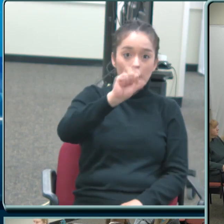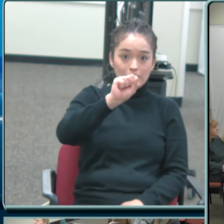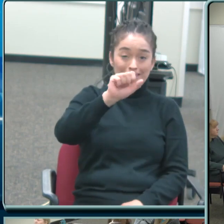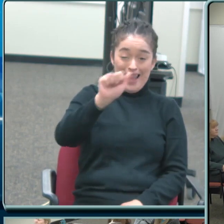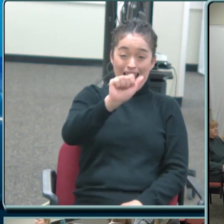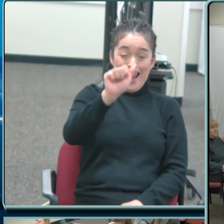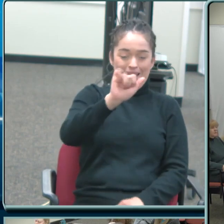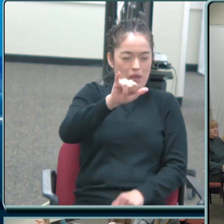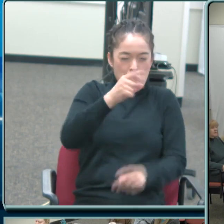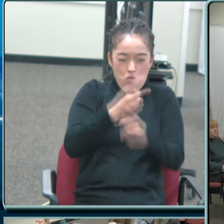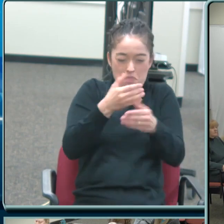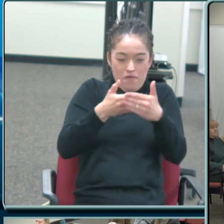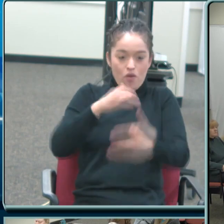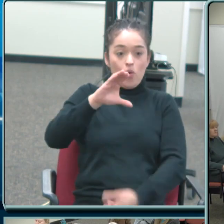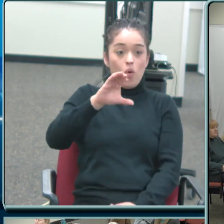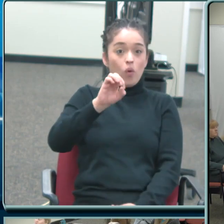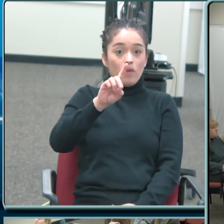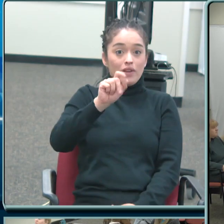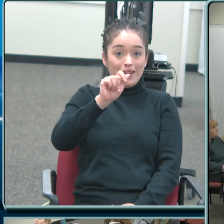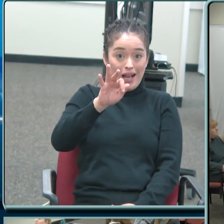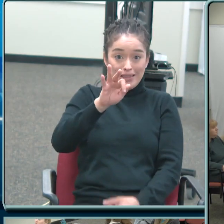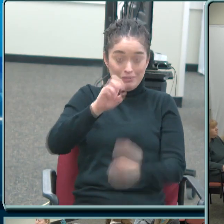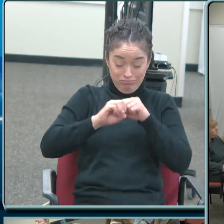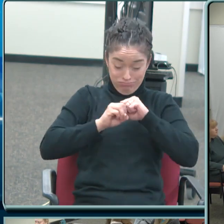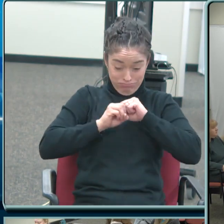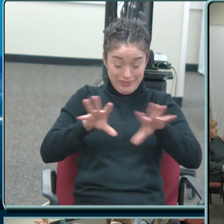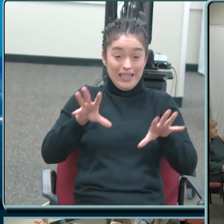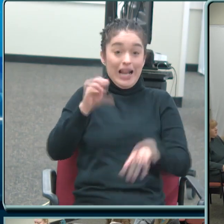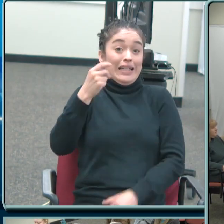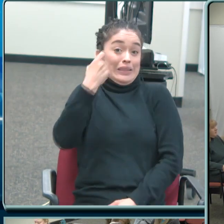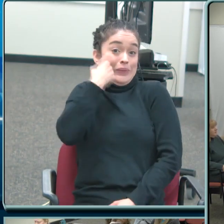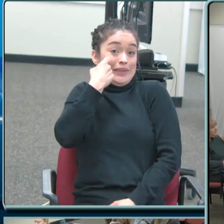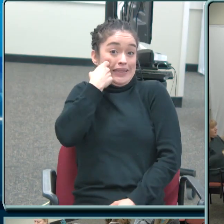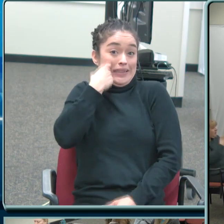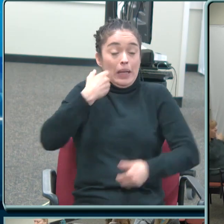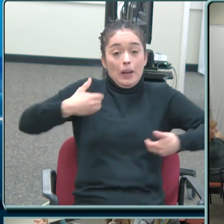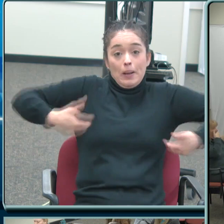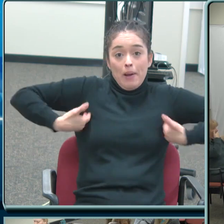right before the COVID-19 outbreak, and most recently the